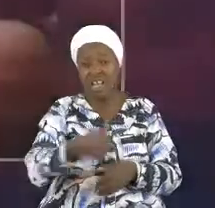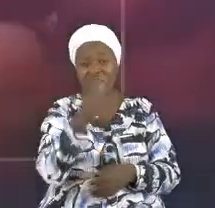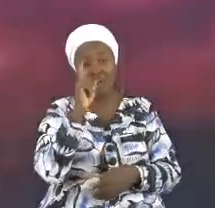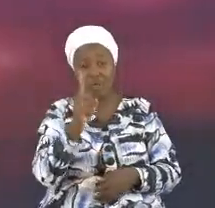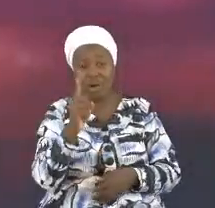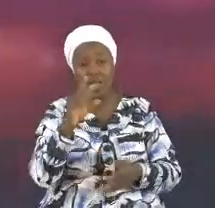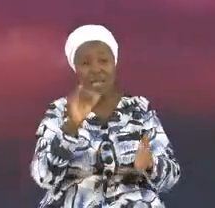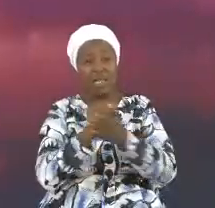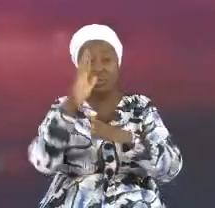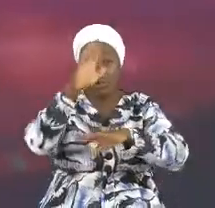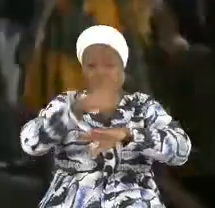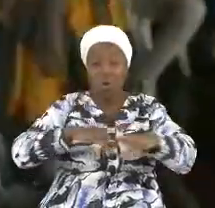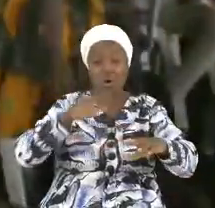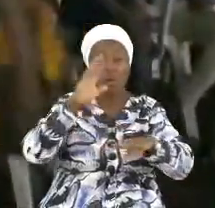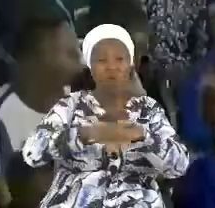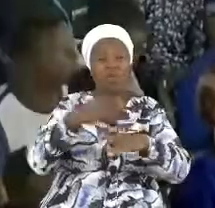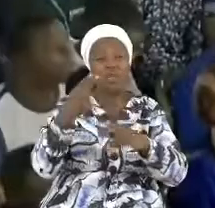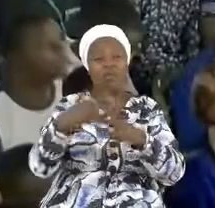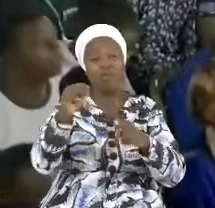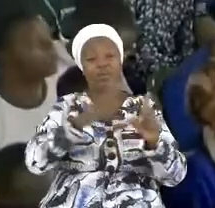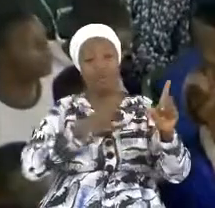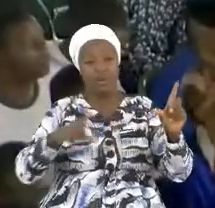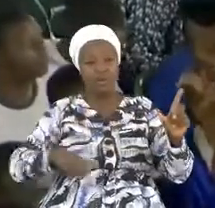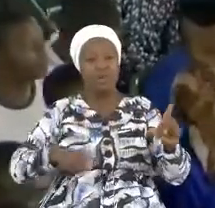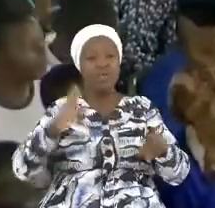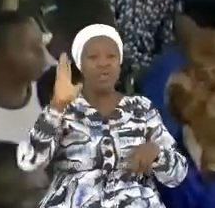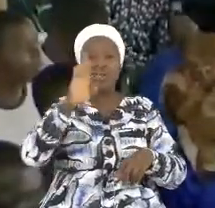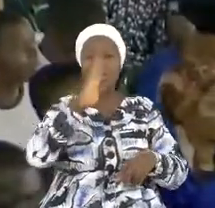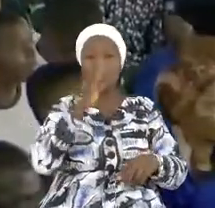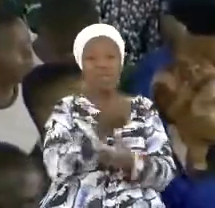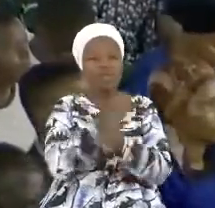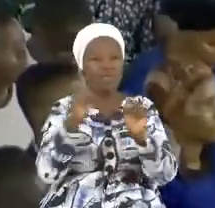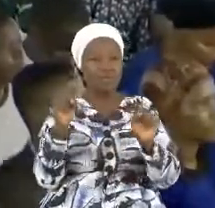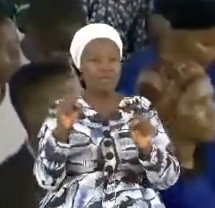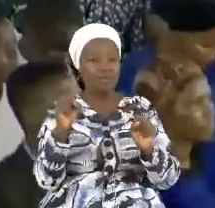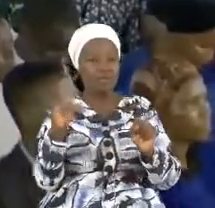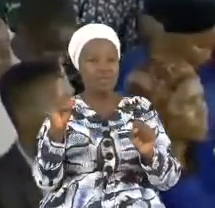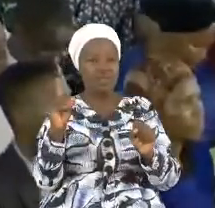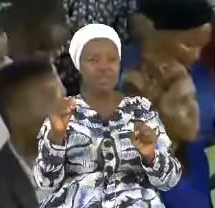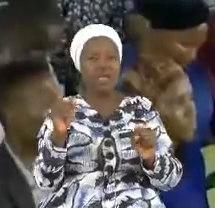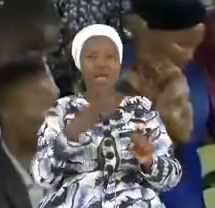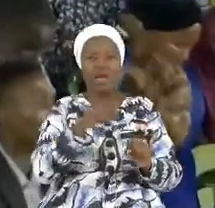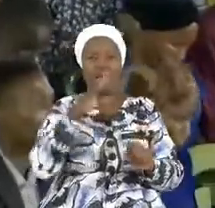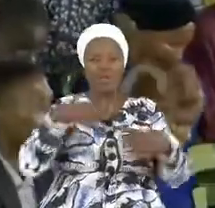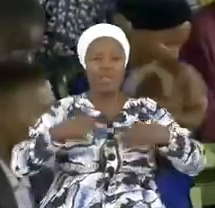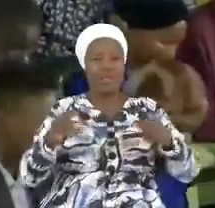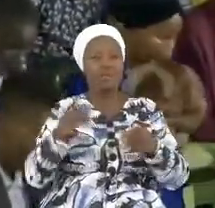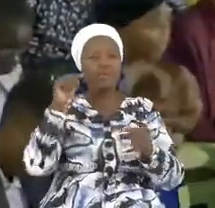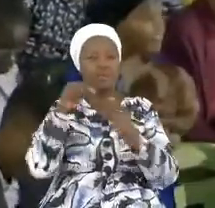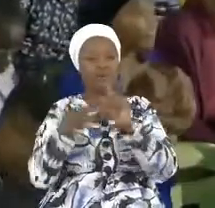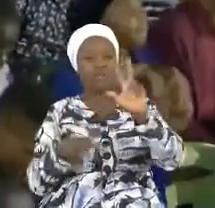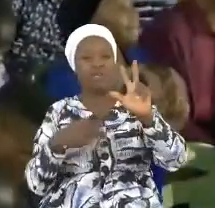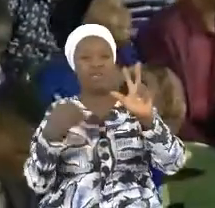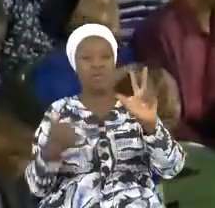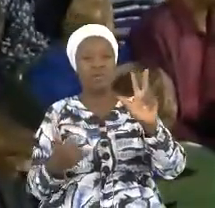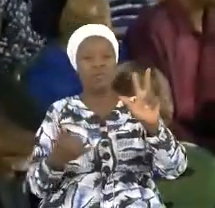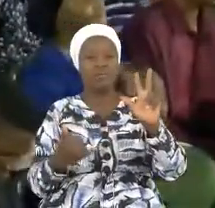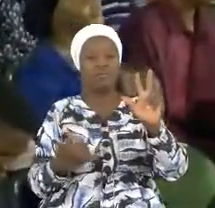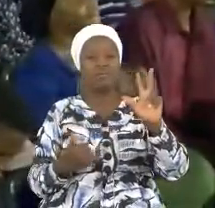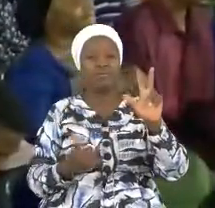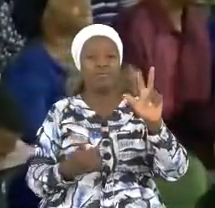name of the Lord shall be saved, shall be healed. Point number three now. Point number